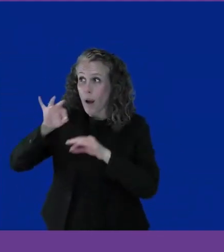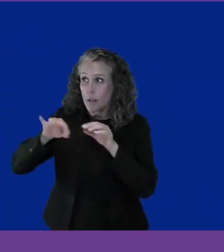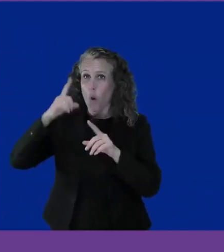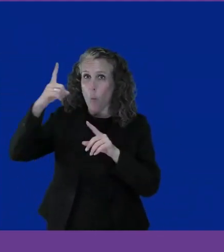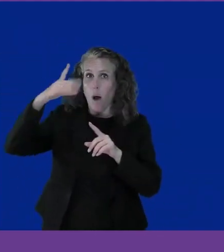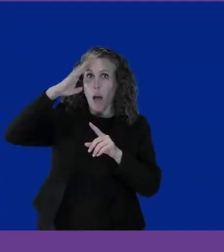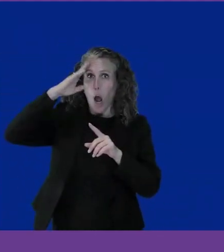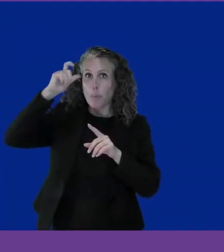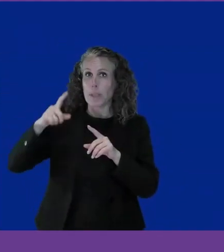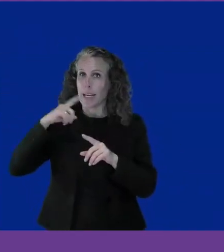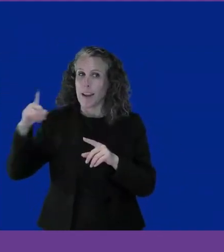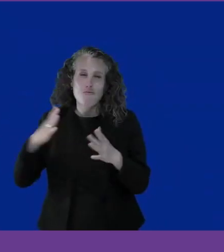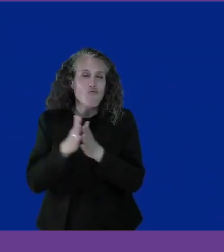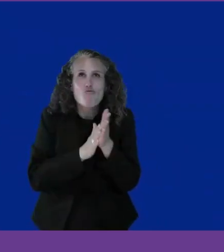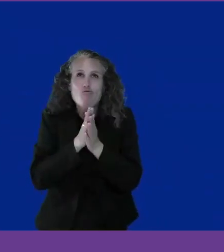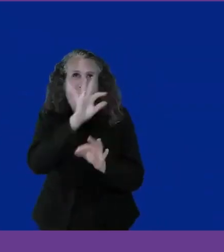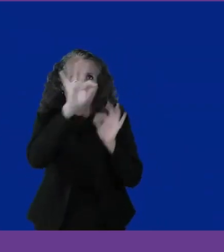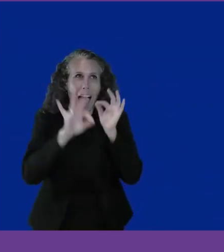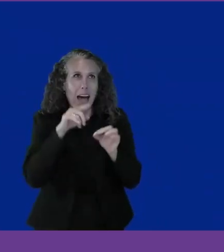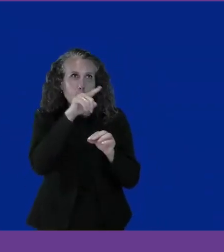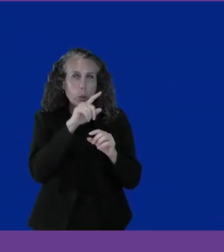Yes, please. Please wait for the microphone.